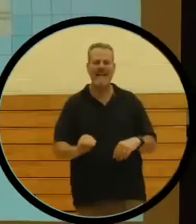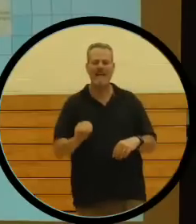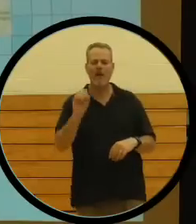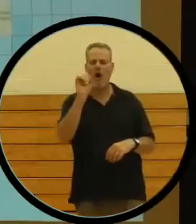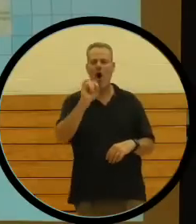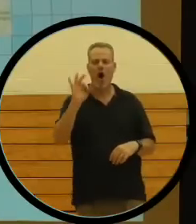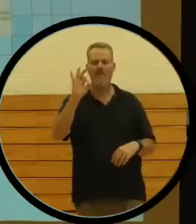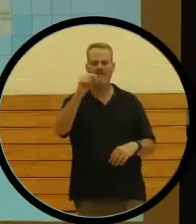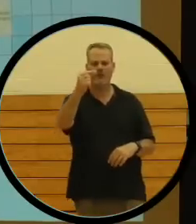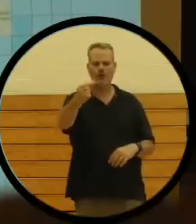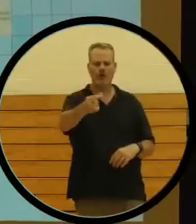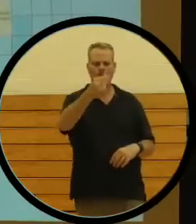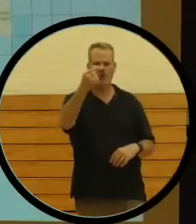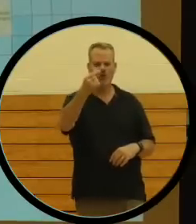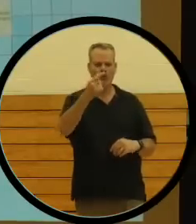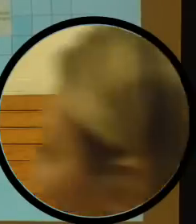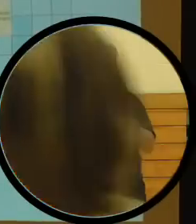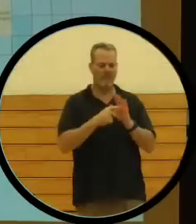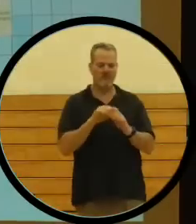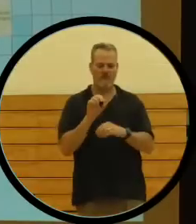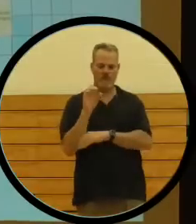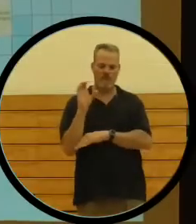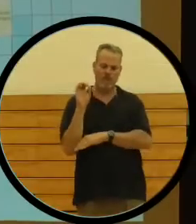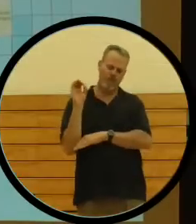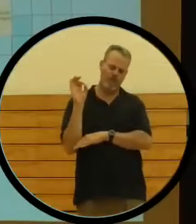of G, or the force of